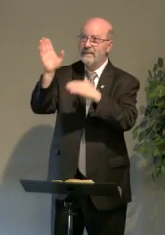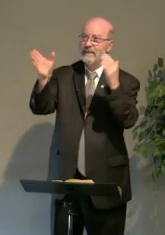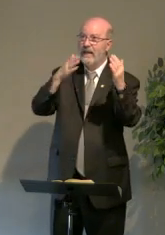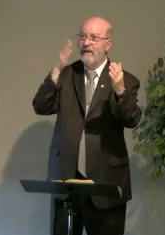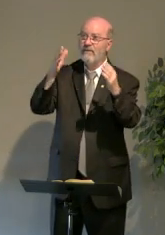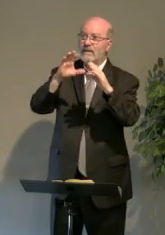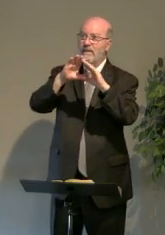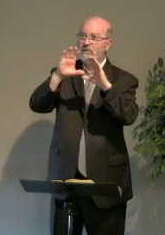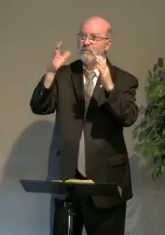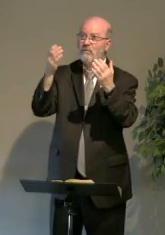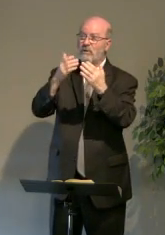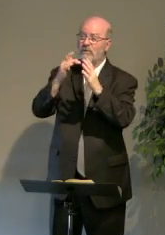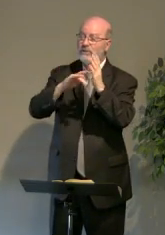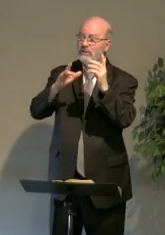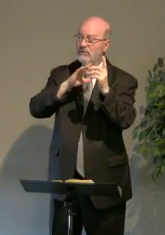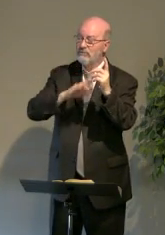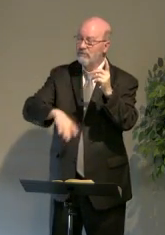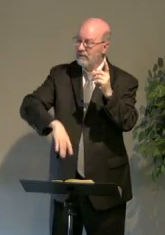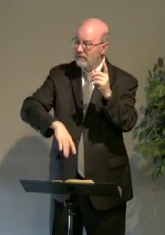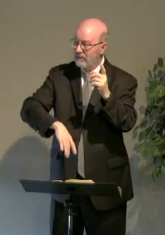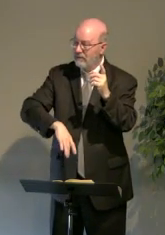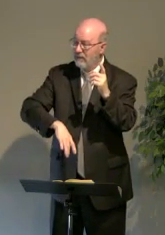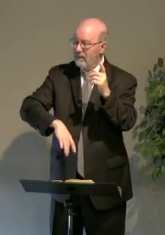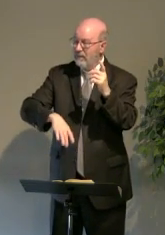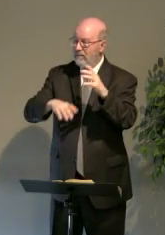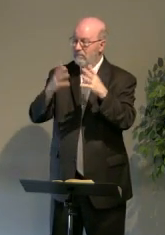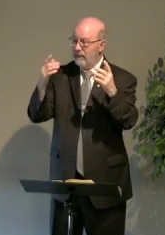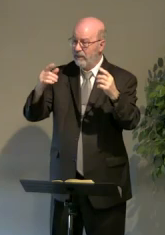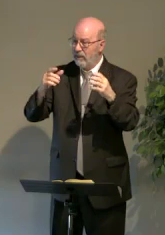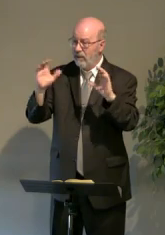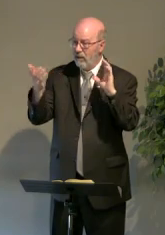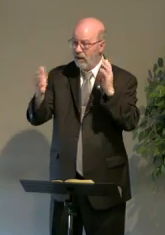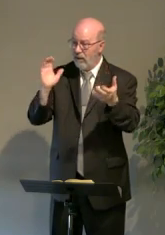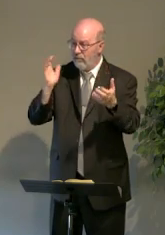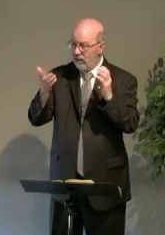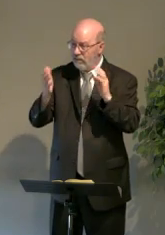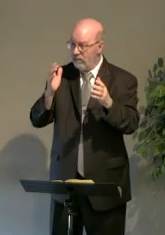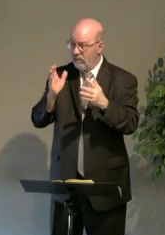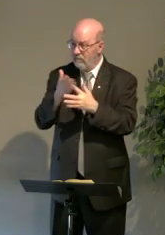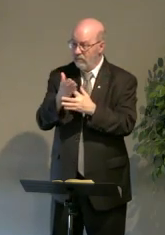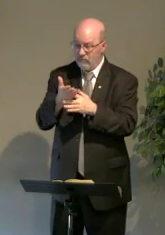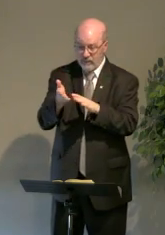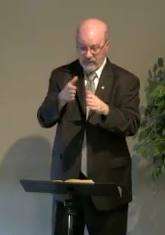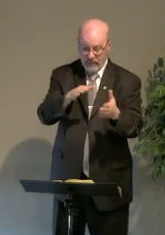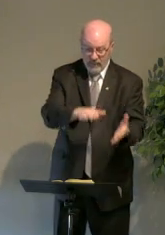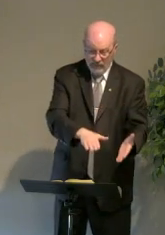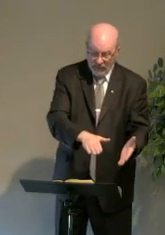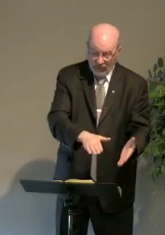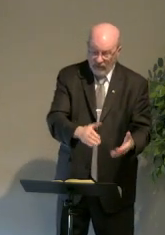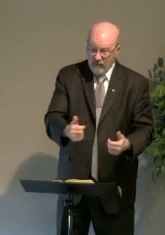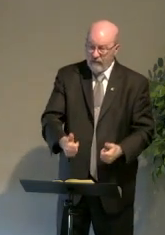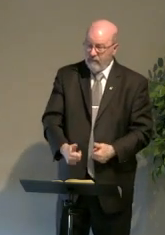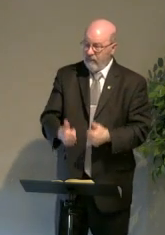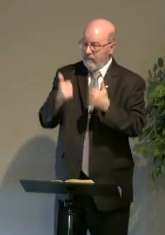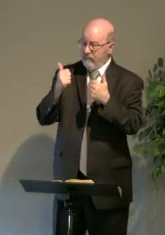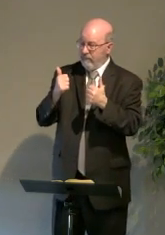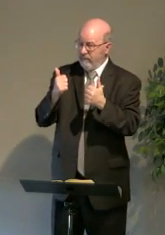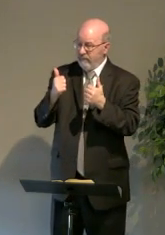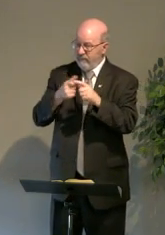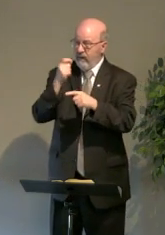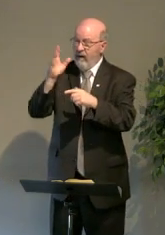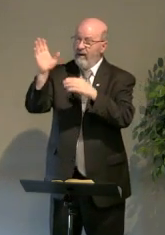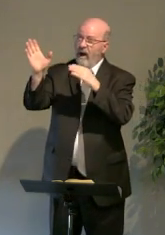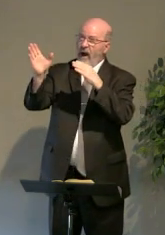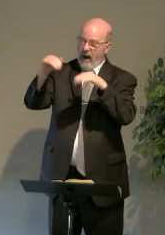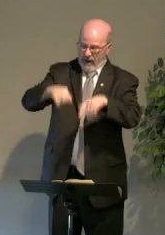realms in Christ Jesus. There's this enormous contrast between death and life, and it from